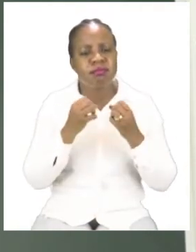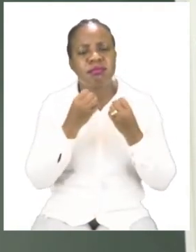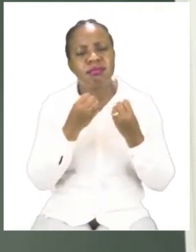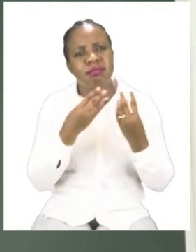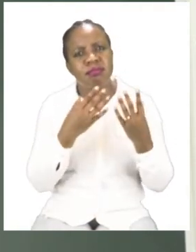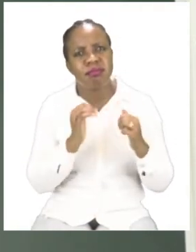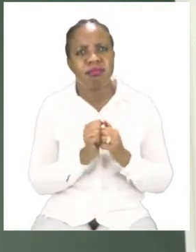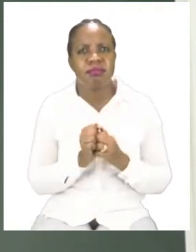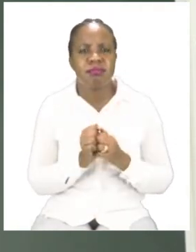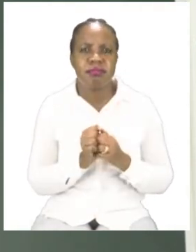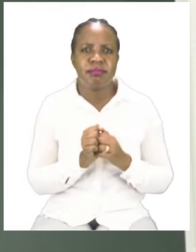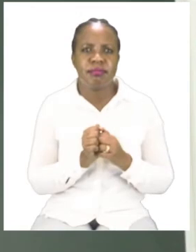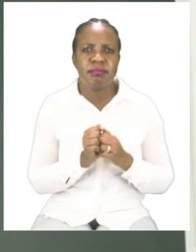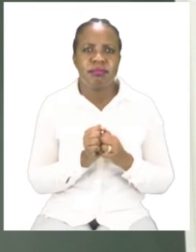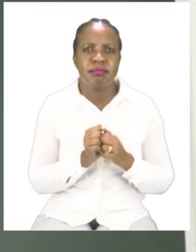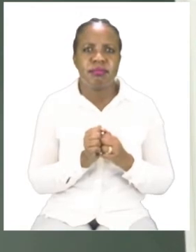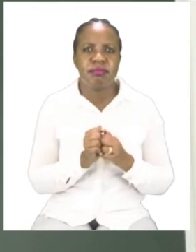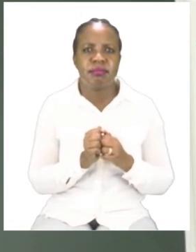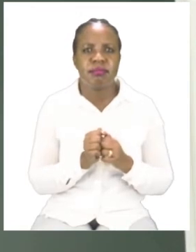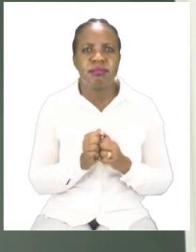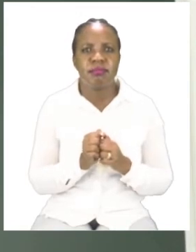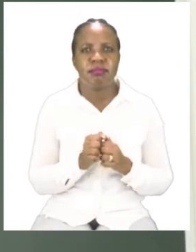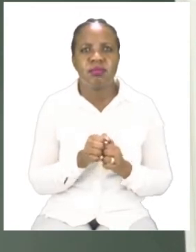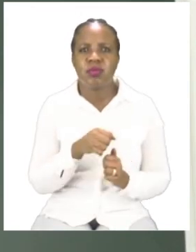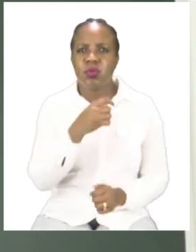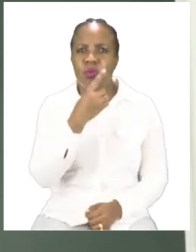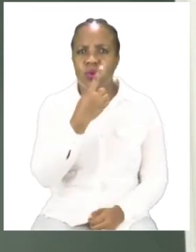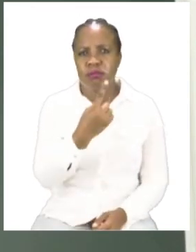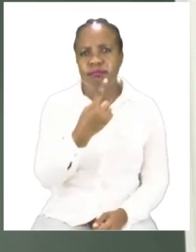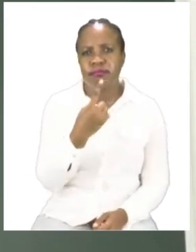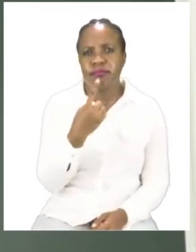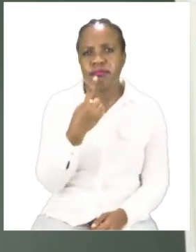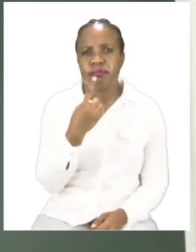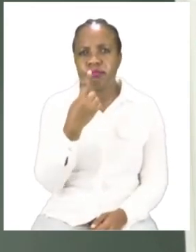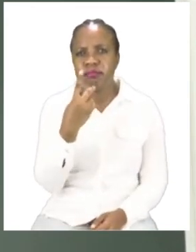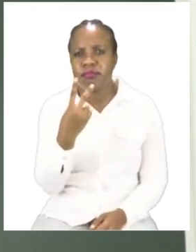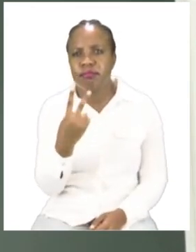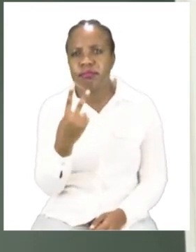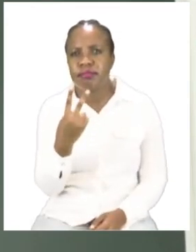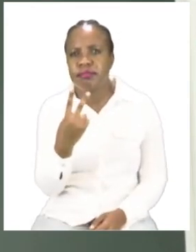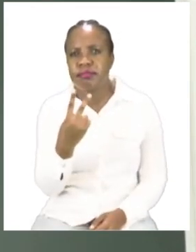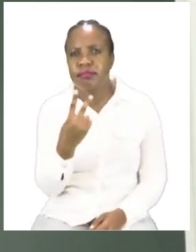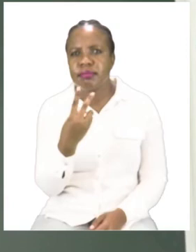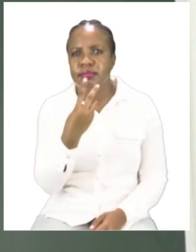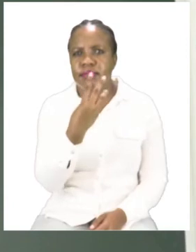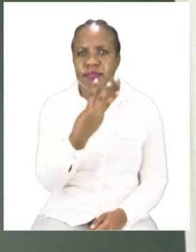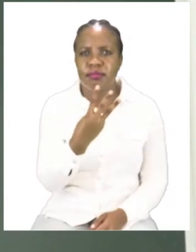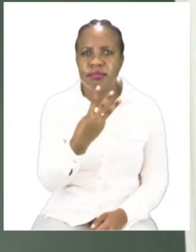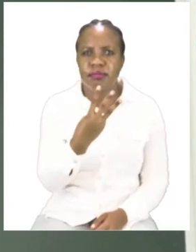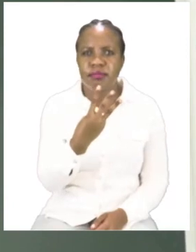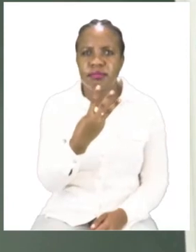your book, me on the board. Let's go. 1, 2,